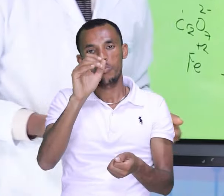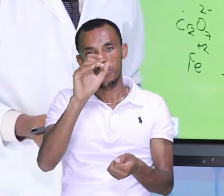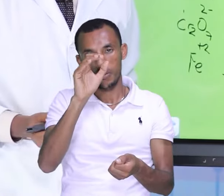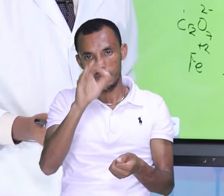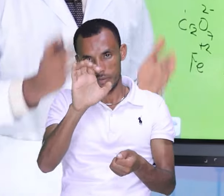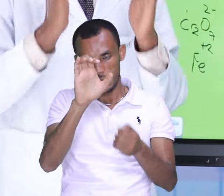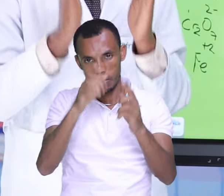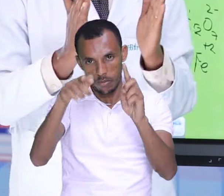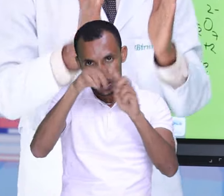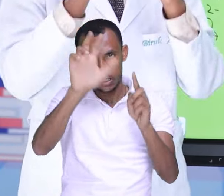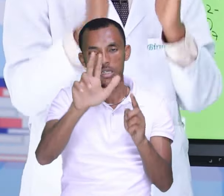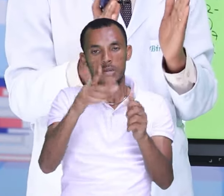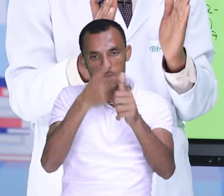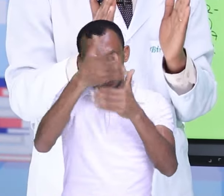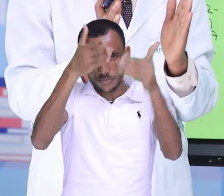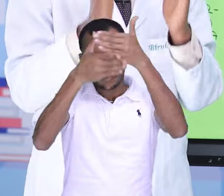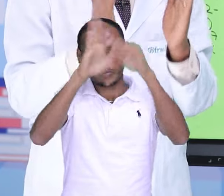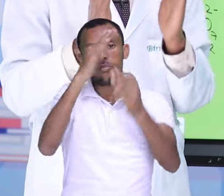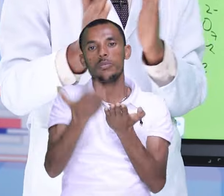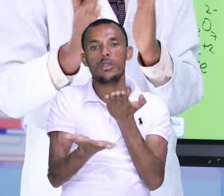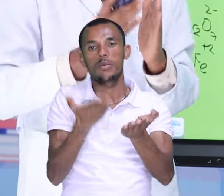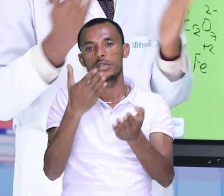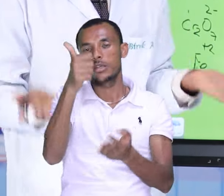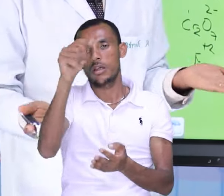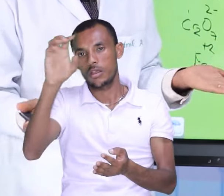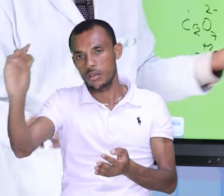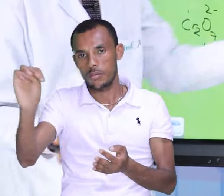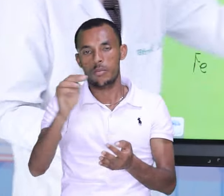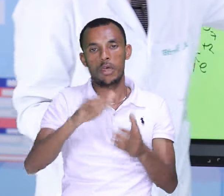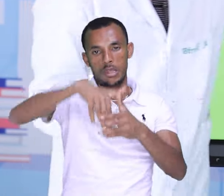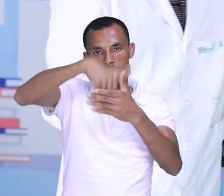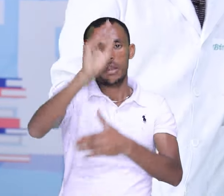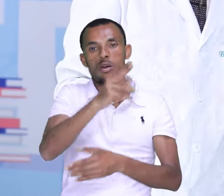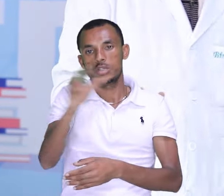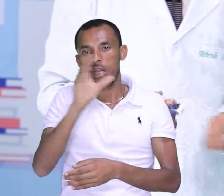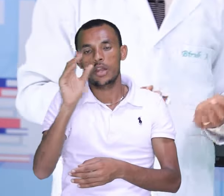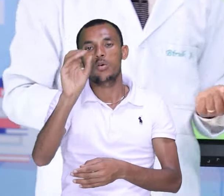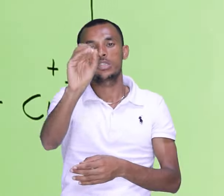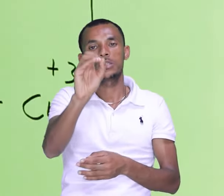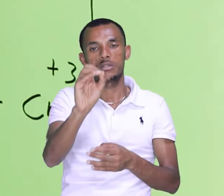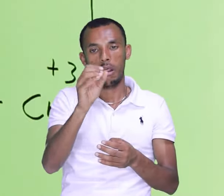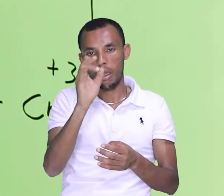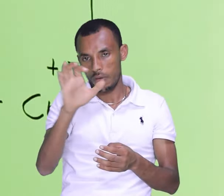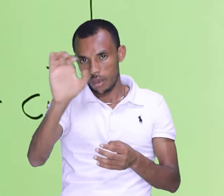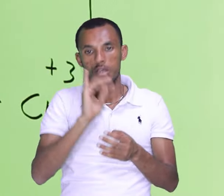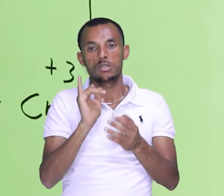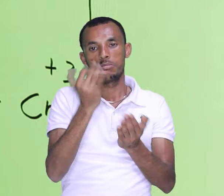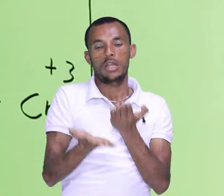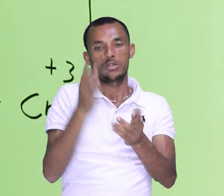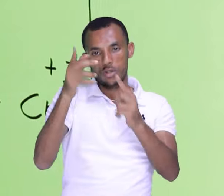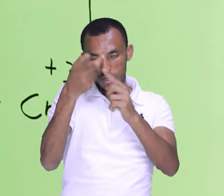What is the first step? The first step, balance the atom other than hydrogen and oxygen. Already iron. Iron is balanced. What is the second